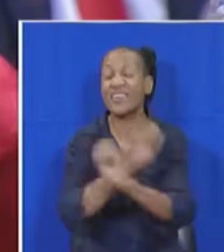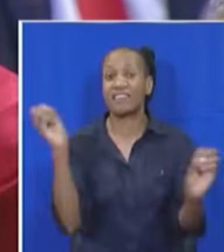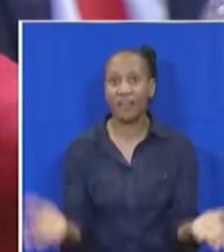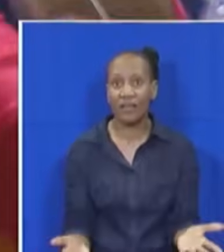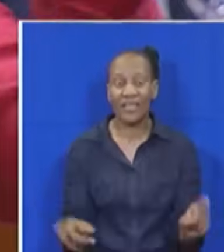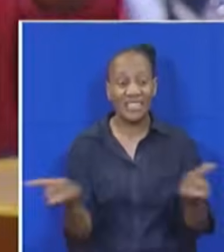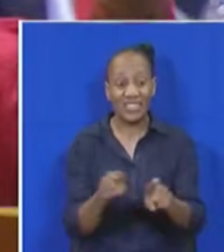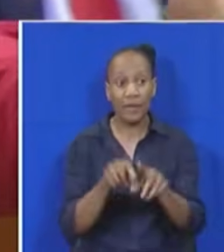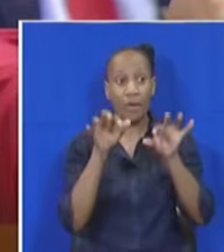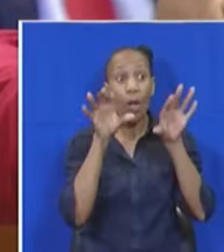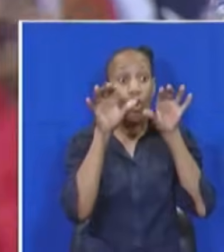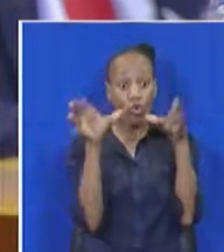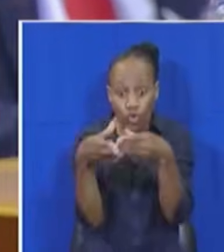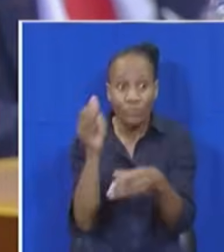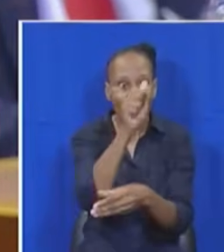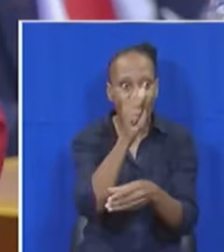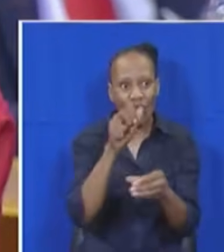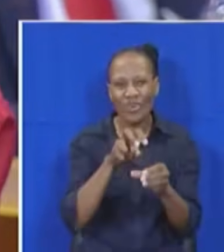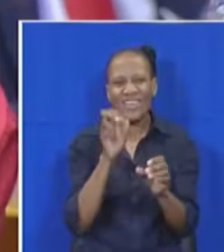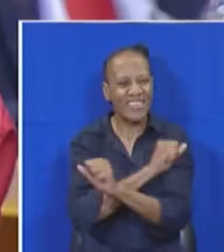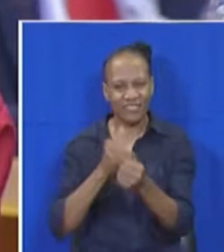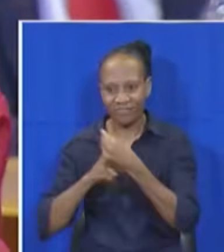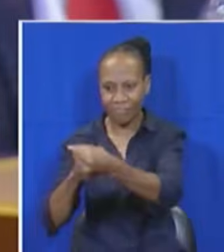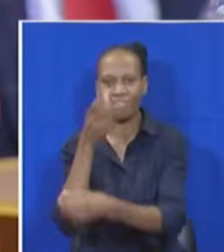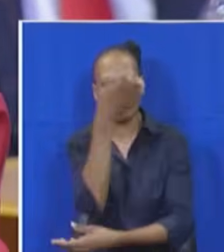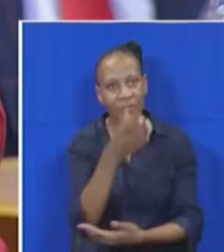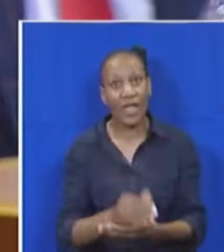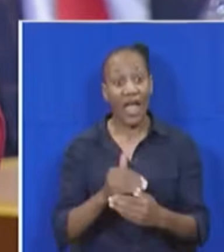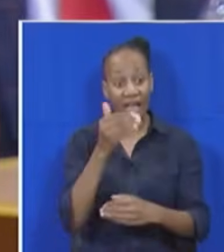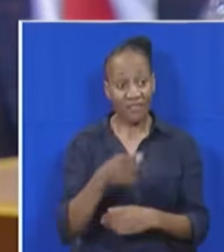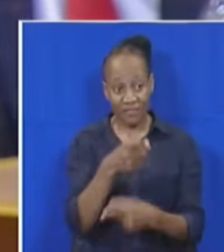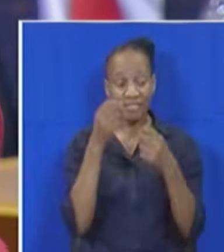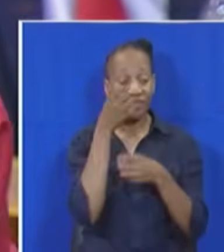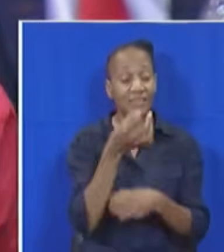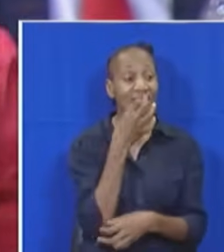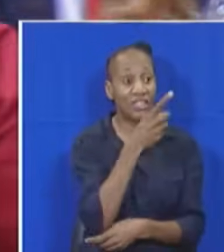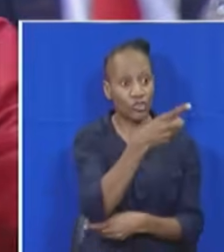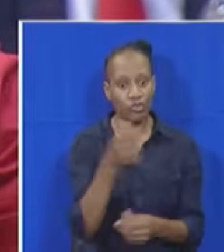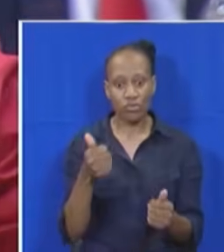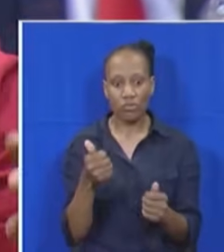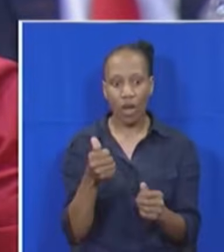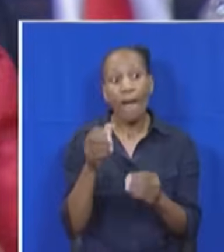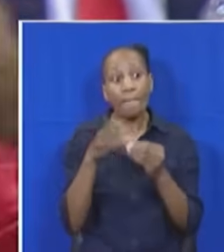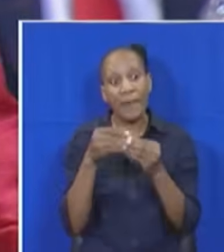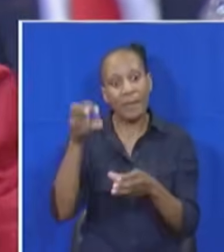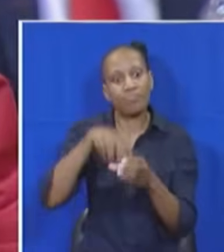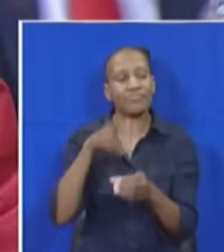your own people have dumped you. After they told you you are their candidate, you went home to